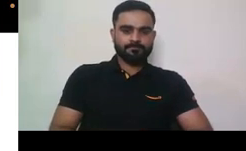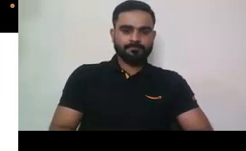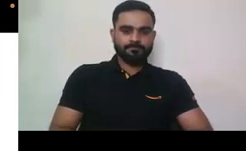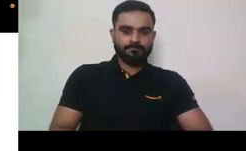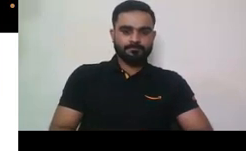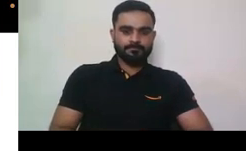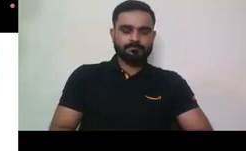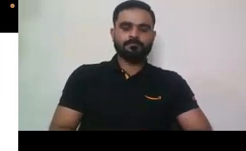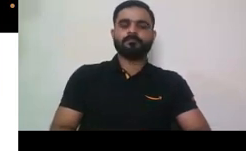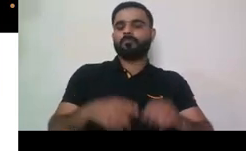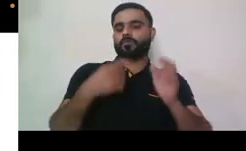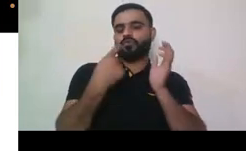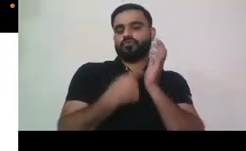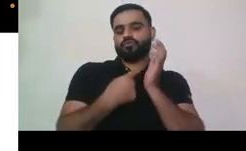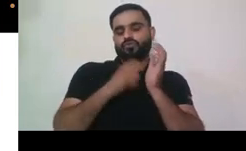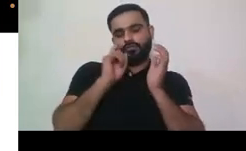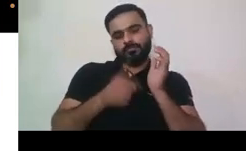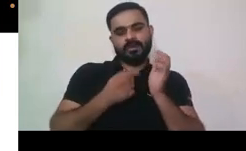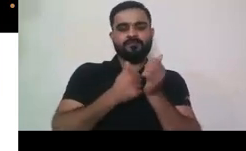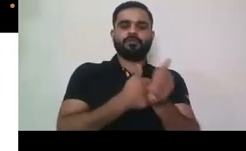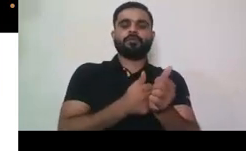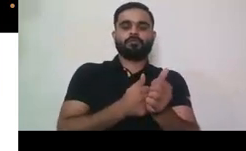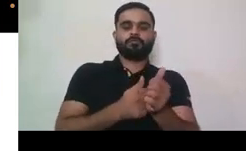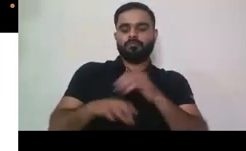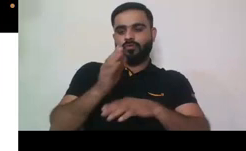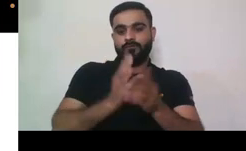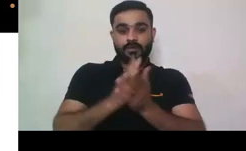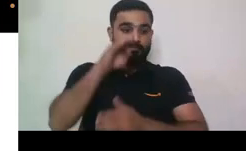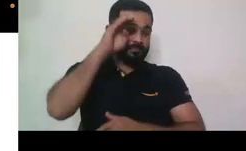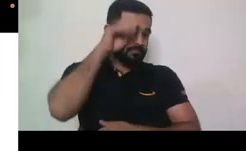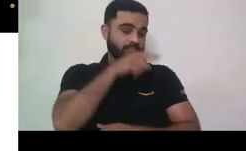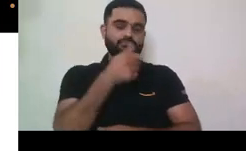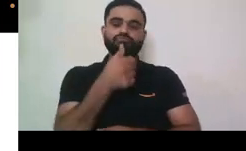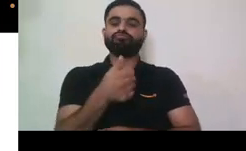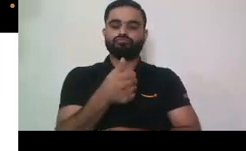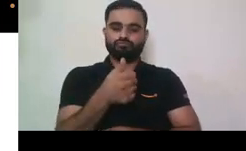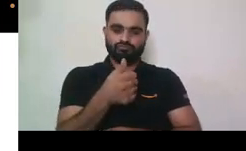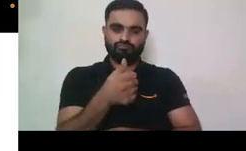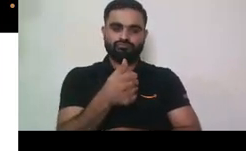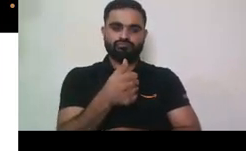Basic code of conduct is must. Yeah, good. Always listen first. Very nice.